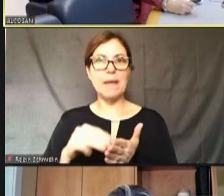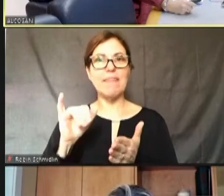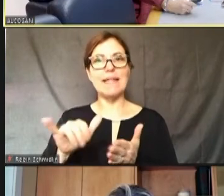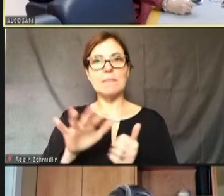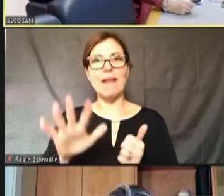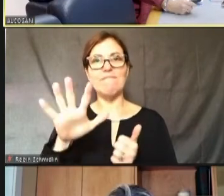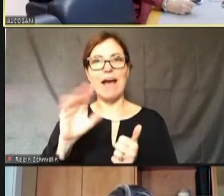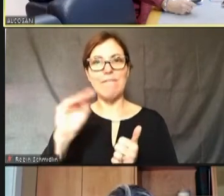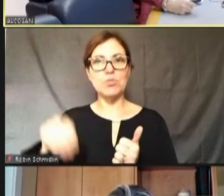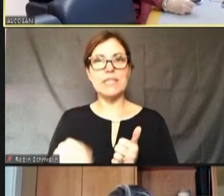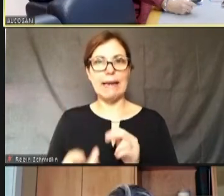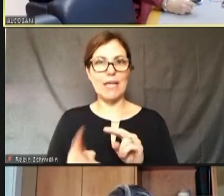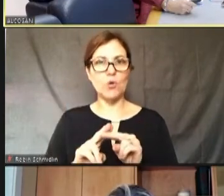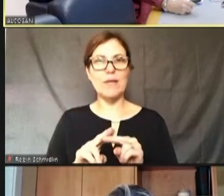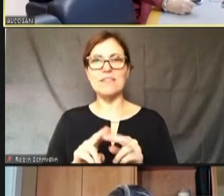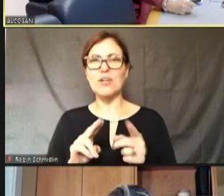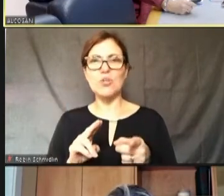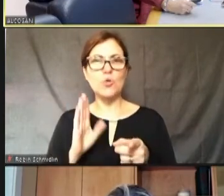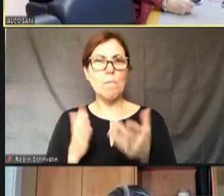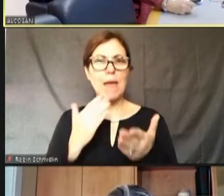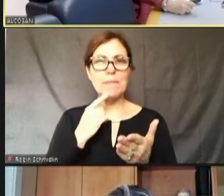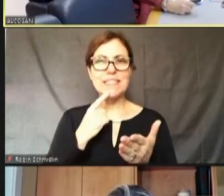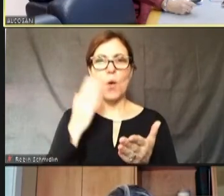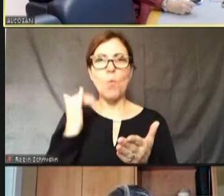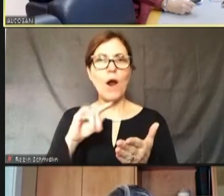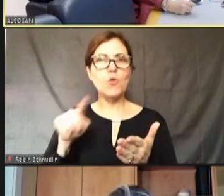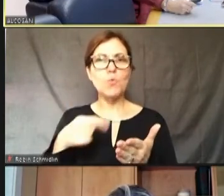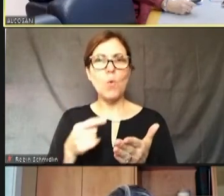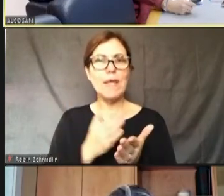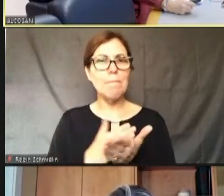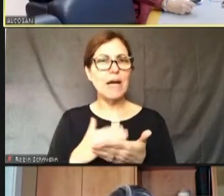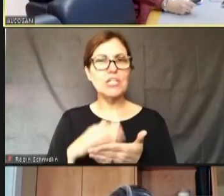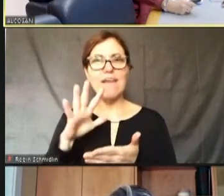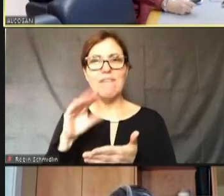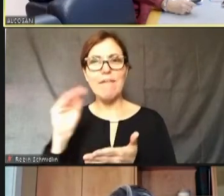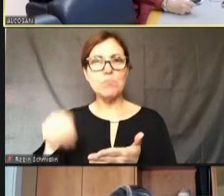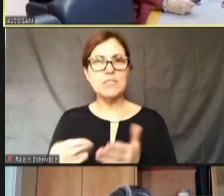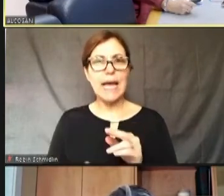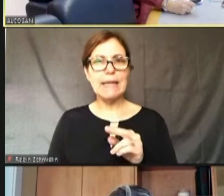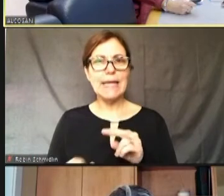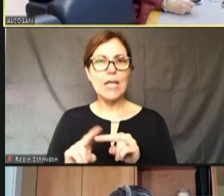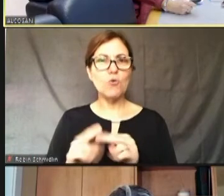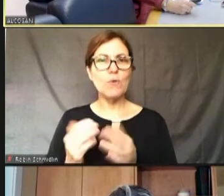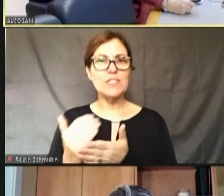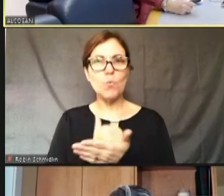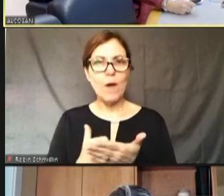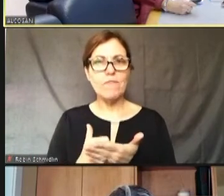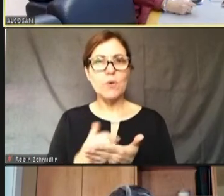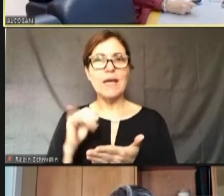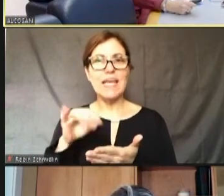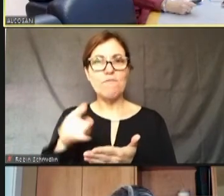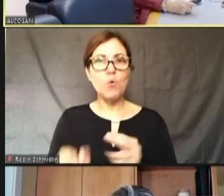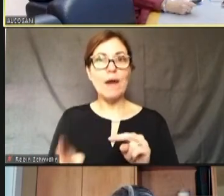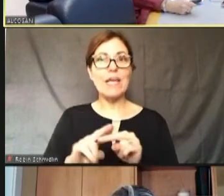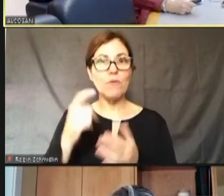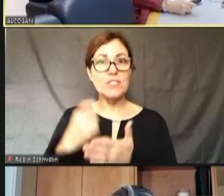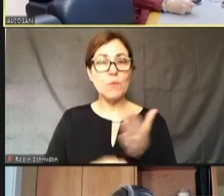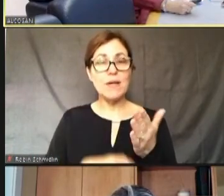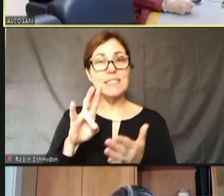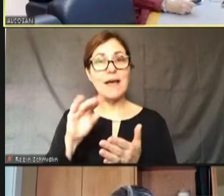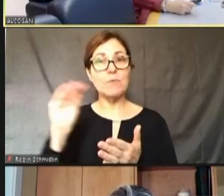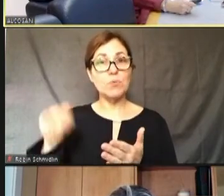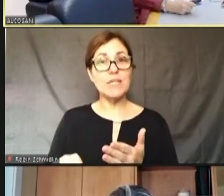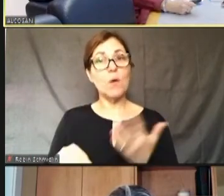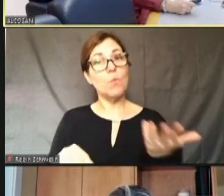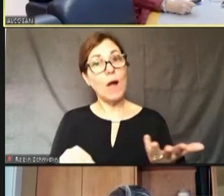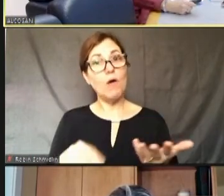And you might say, well, why are you only budgeting a 5% increase in your revenue when you're raising rates 7%? Well, the reason is